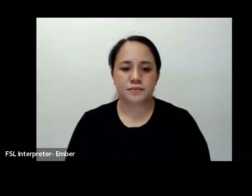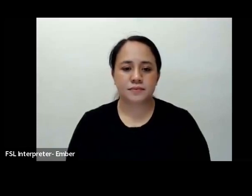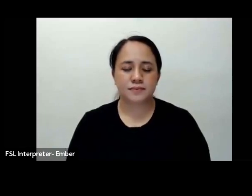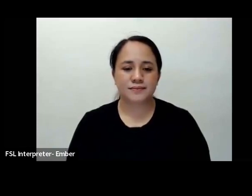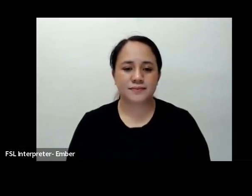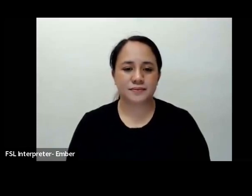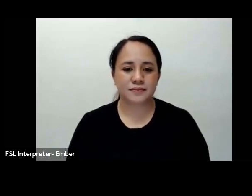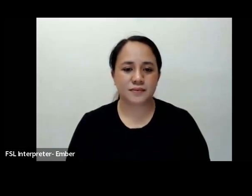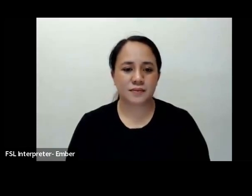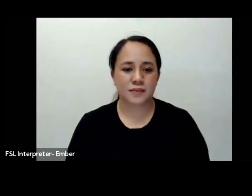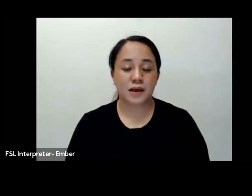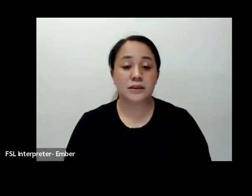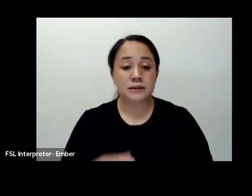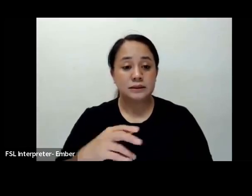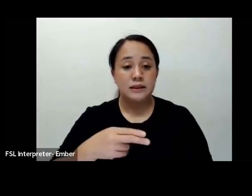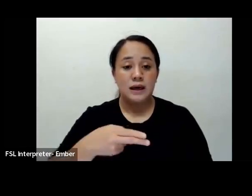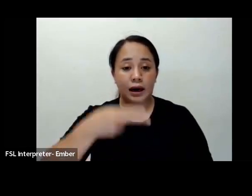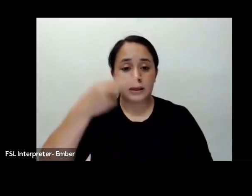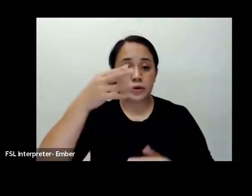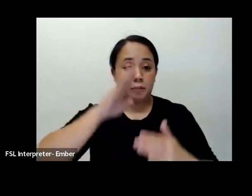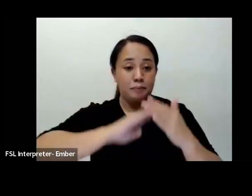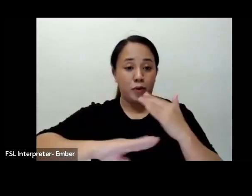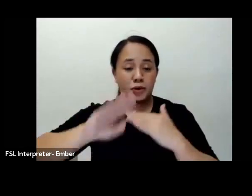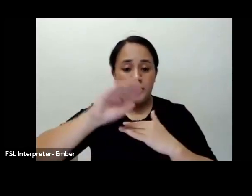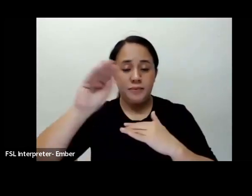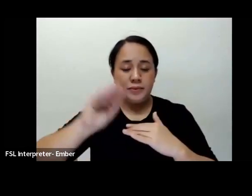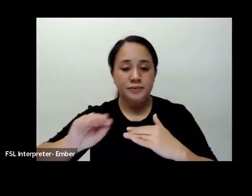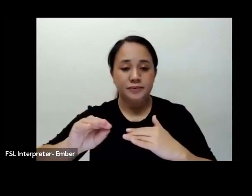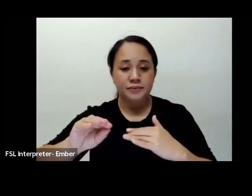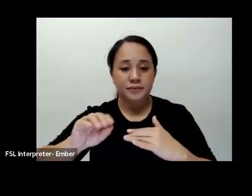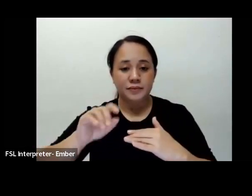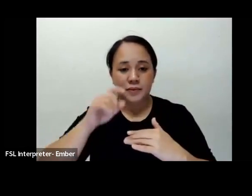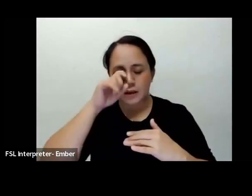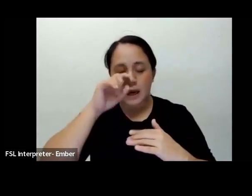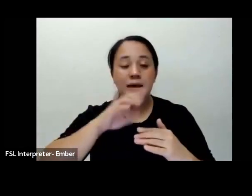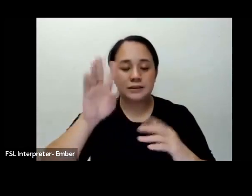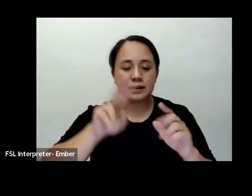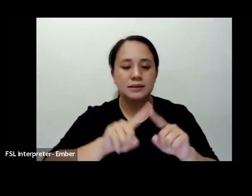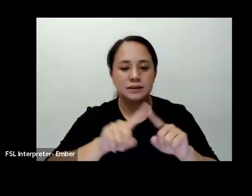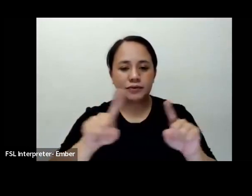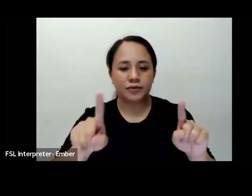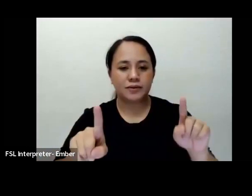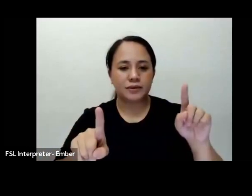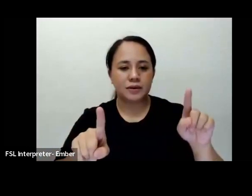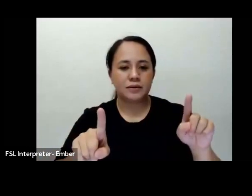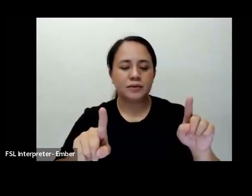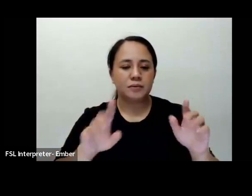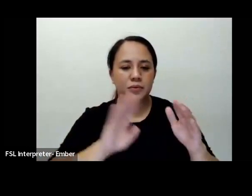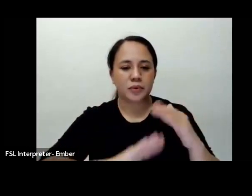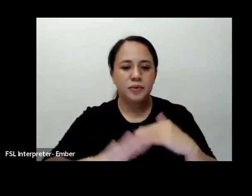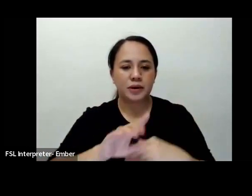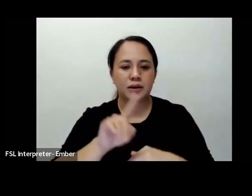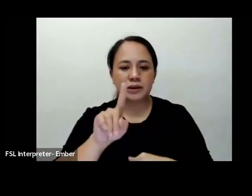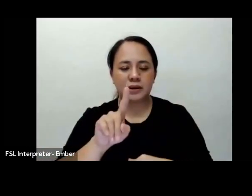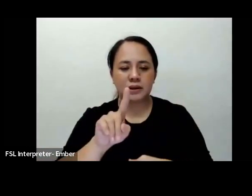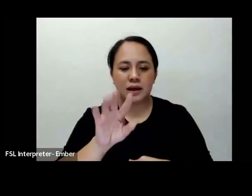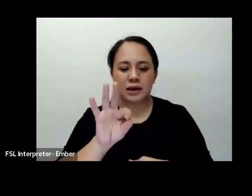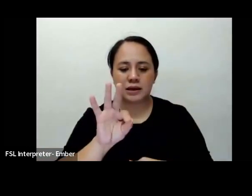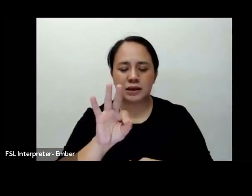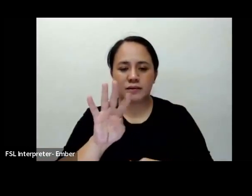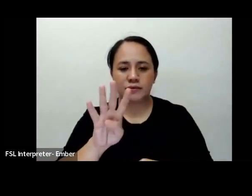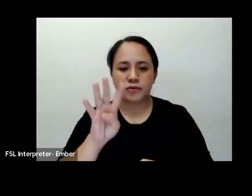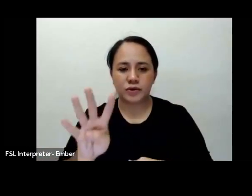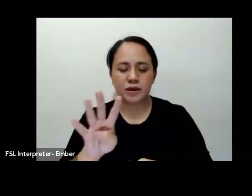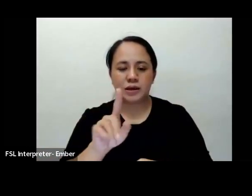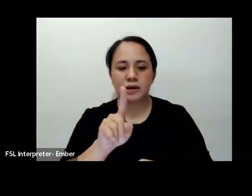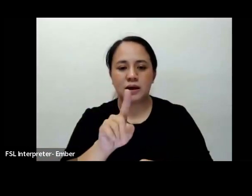the highest birth rates the highest difference birth rate we had was 1940 and 1928